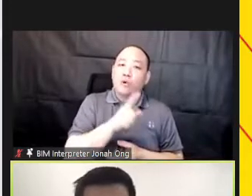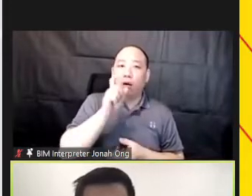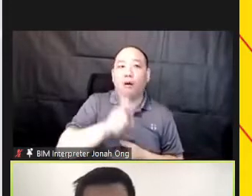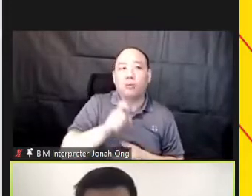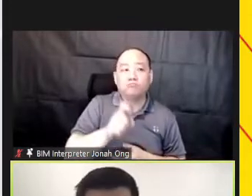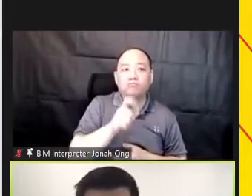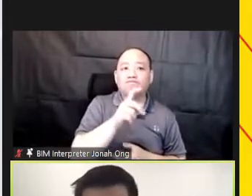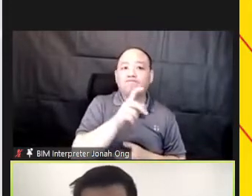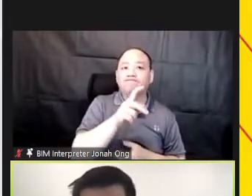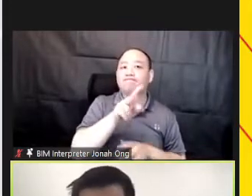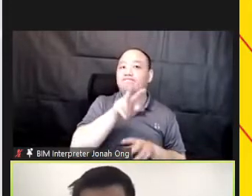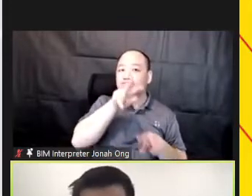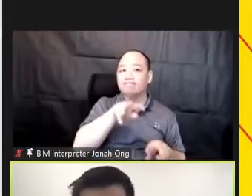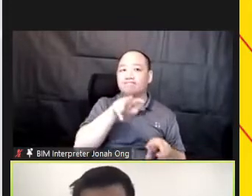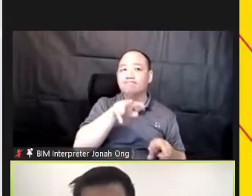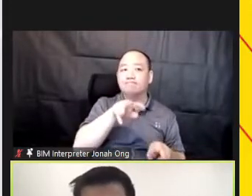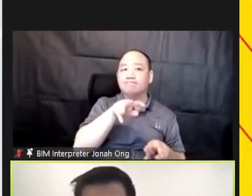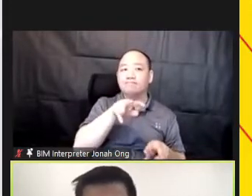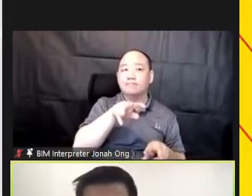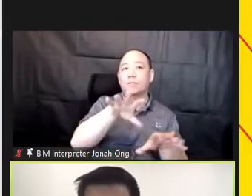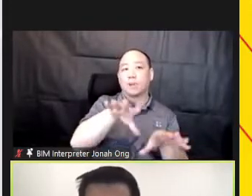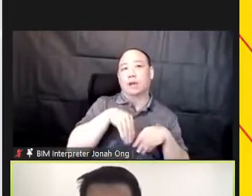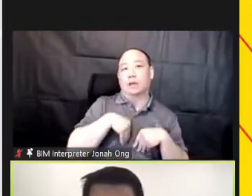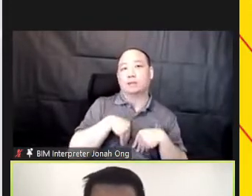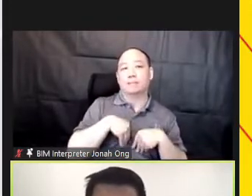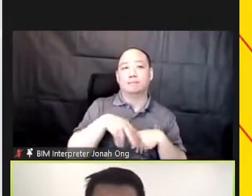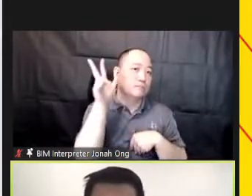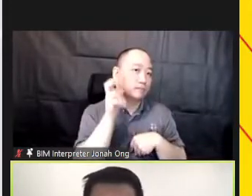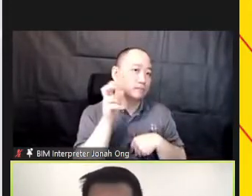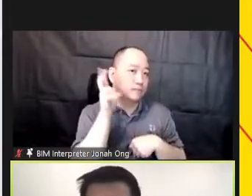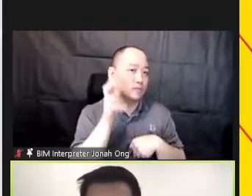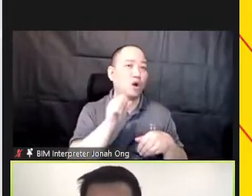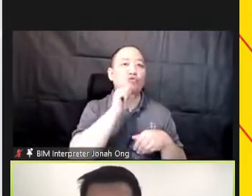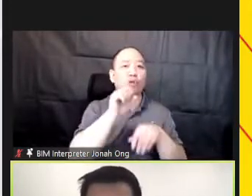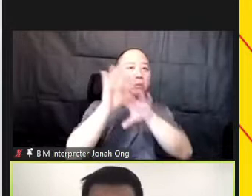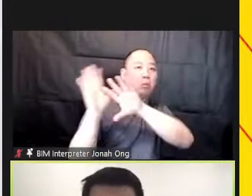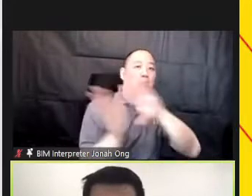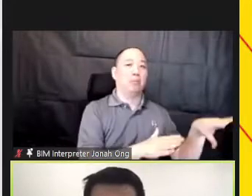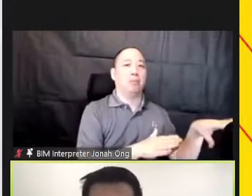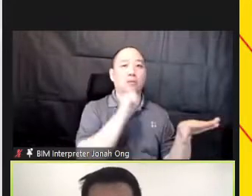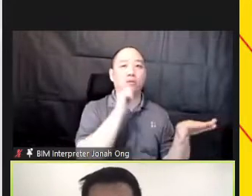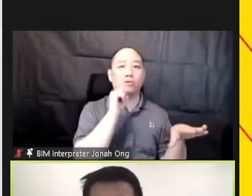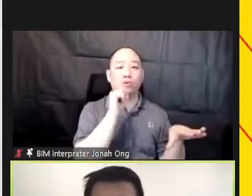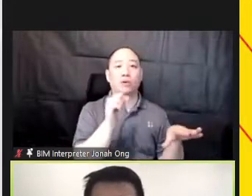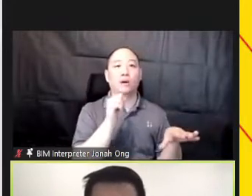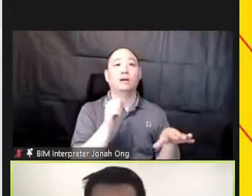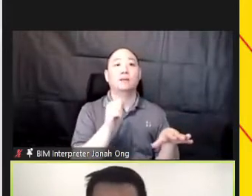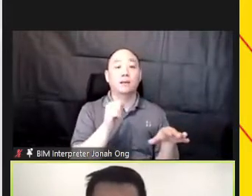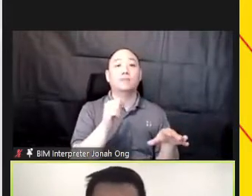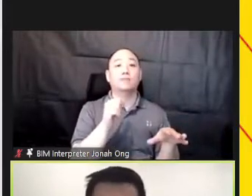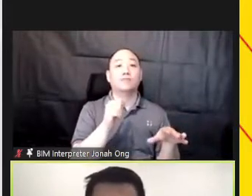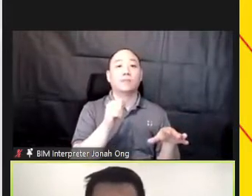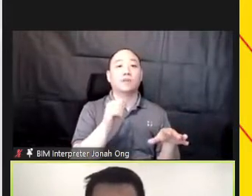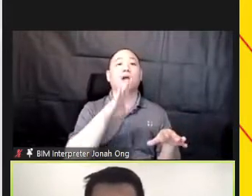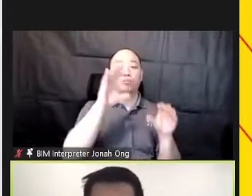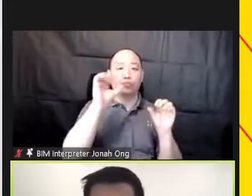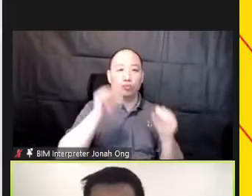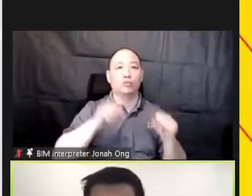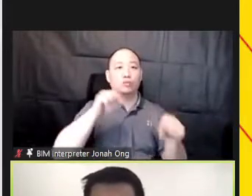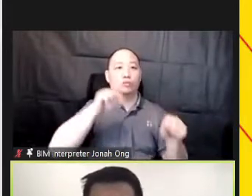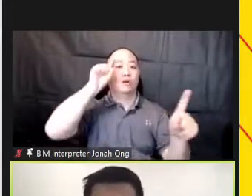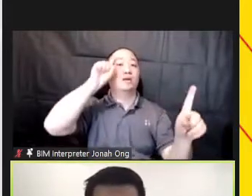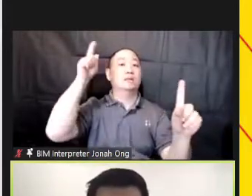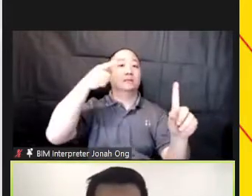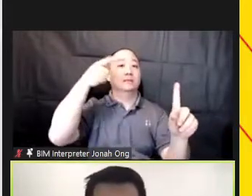backgrounds, that's the moment where we will not receive, or we will not achieve, the kind of national reconciliation that is